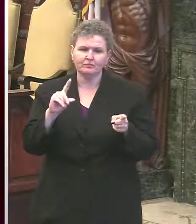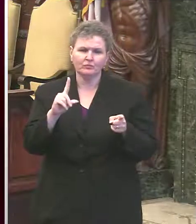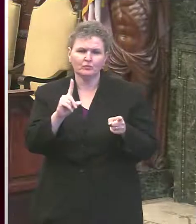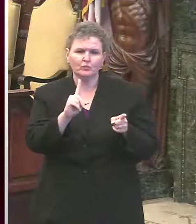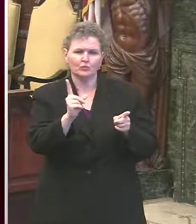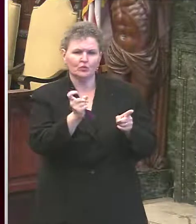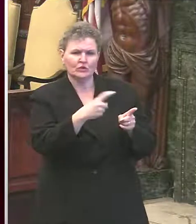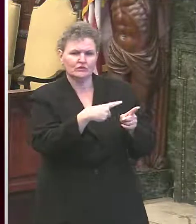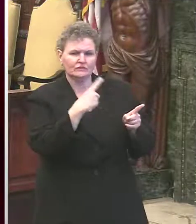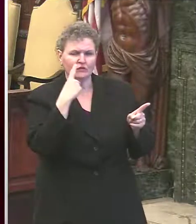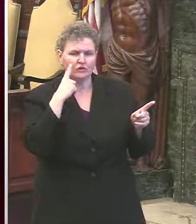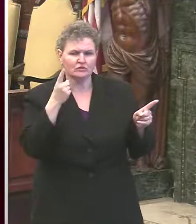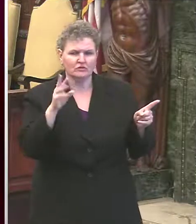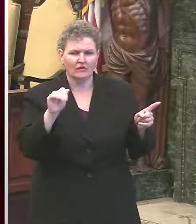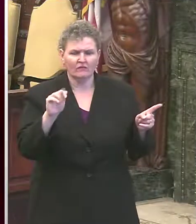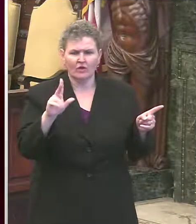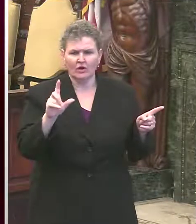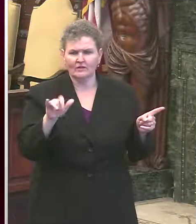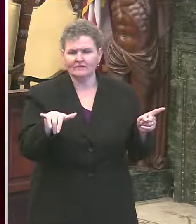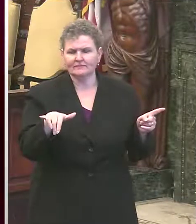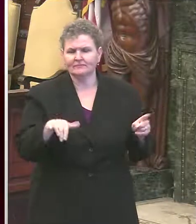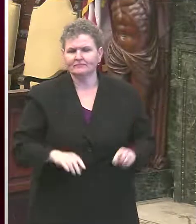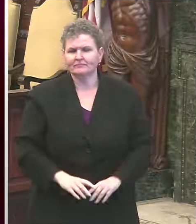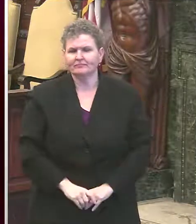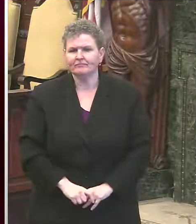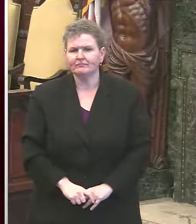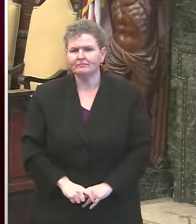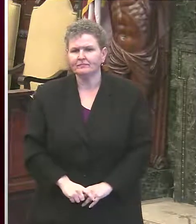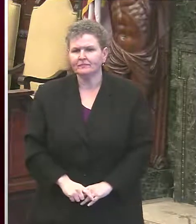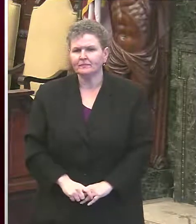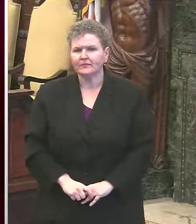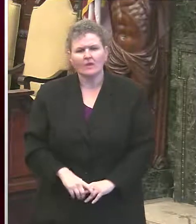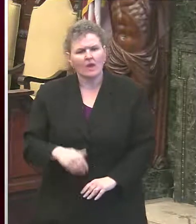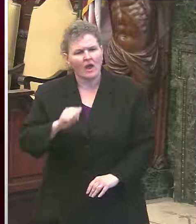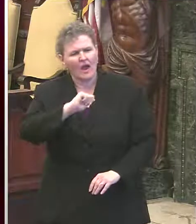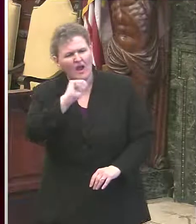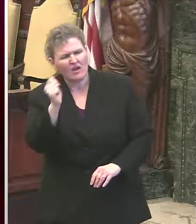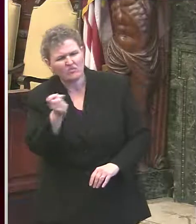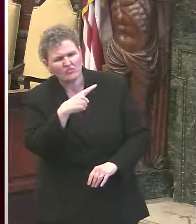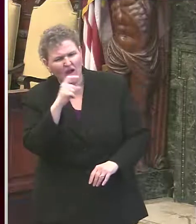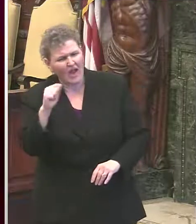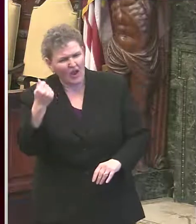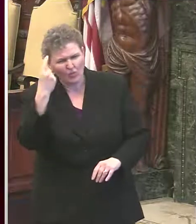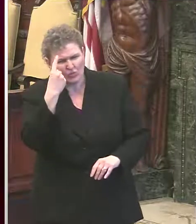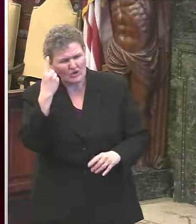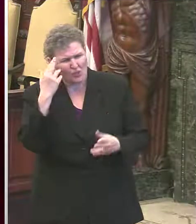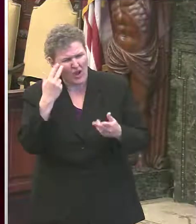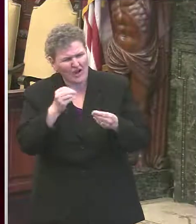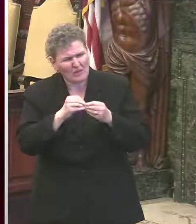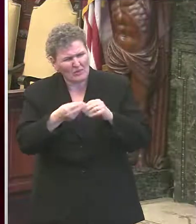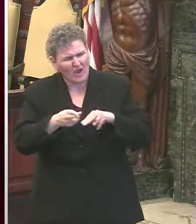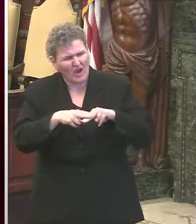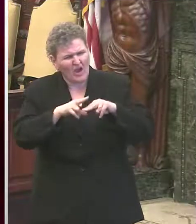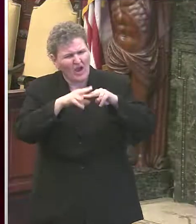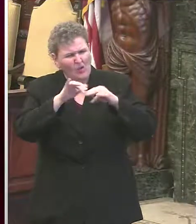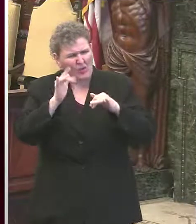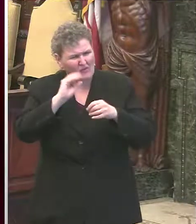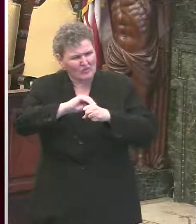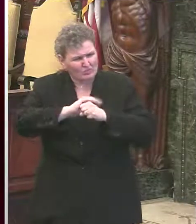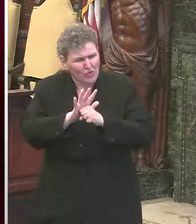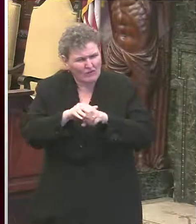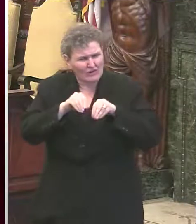Farley. I mean, is there any indication of why cases are going up? Is there any particular areas of spread that you're seeing? You